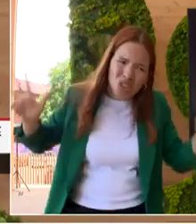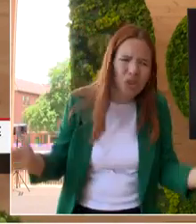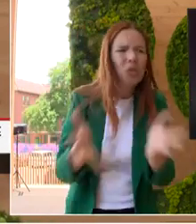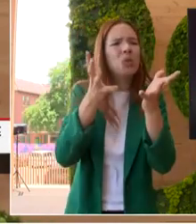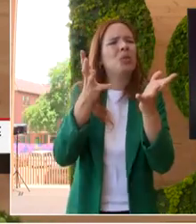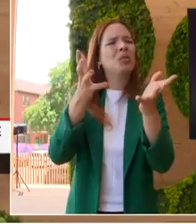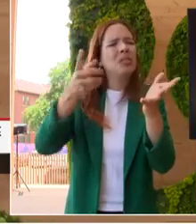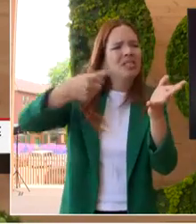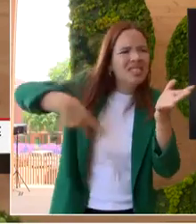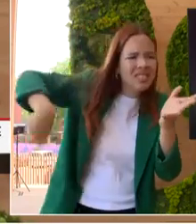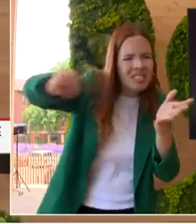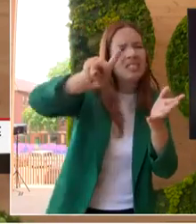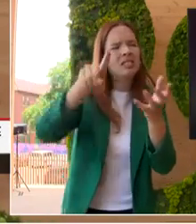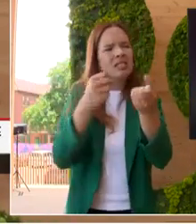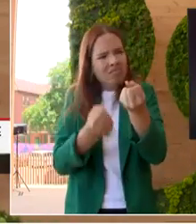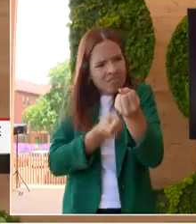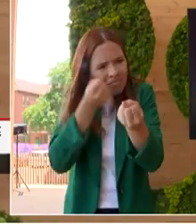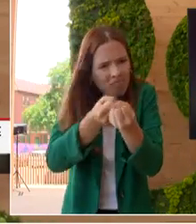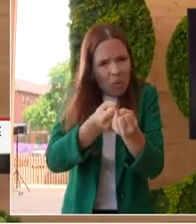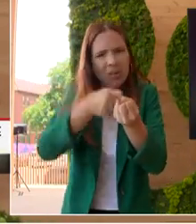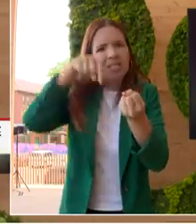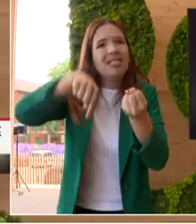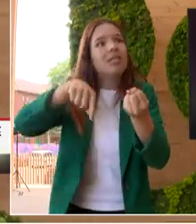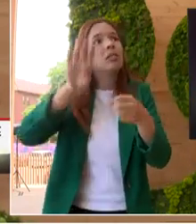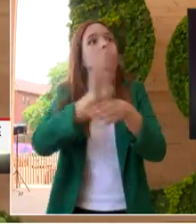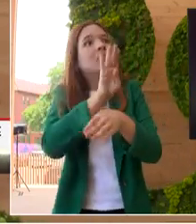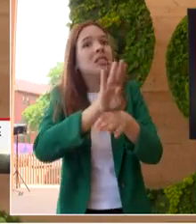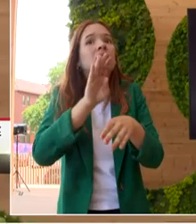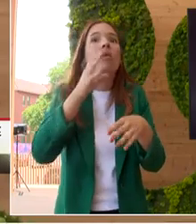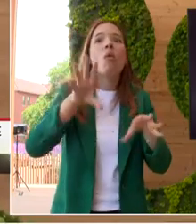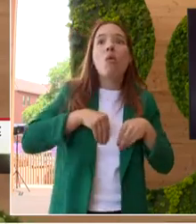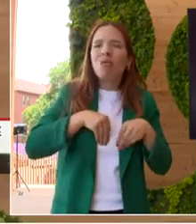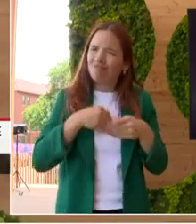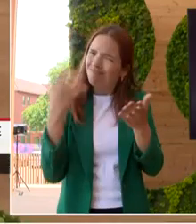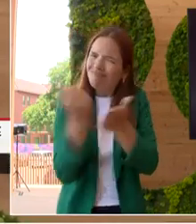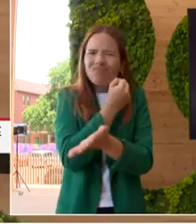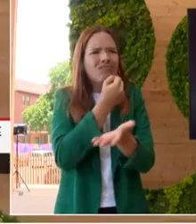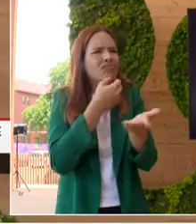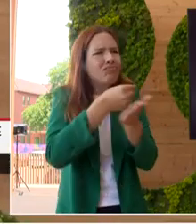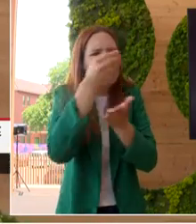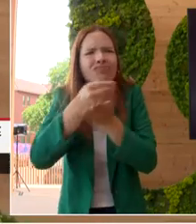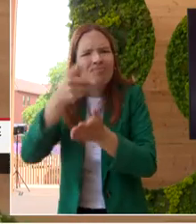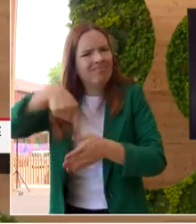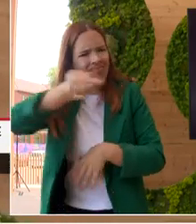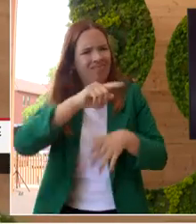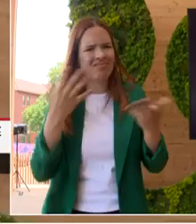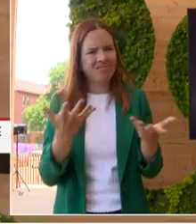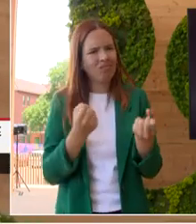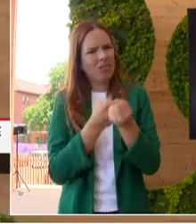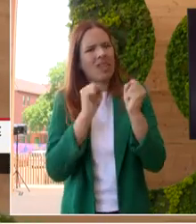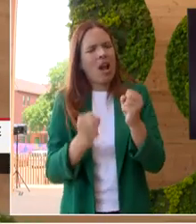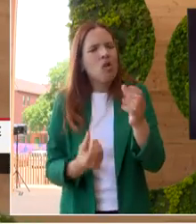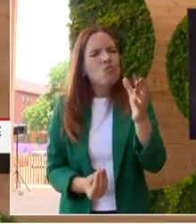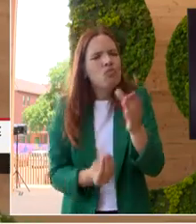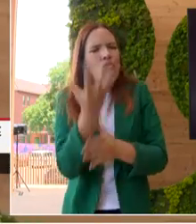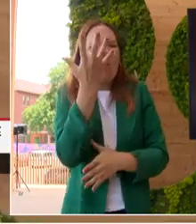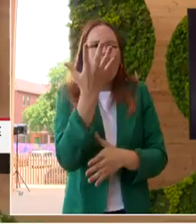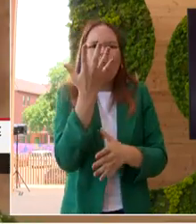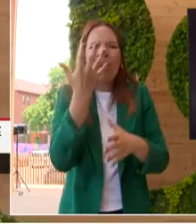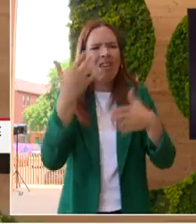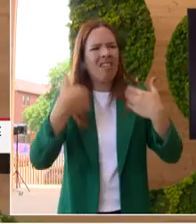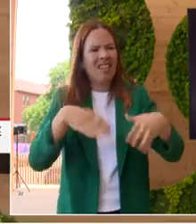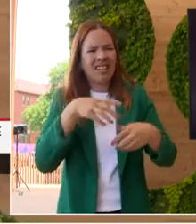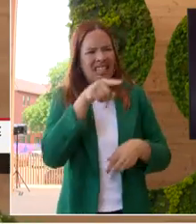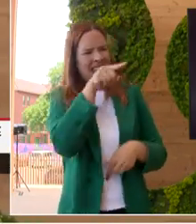support these business owners. Their entrepreneurship is infectious, it's inspiring. Visit